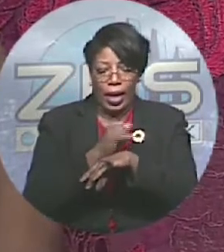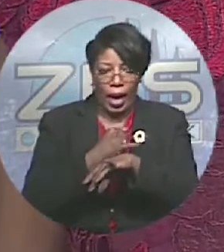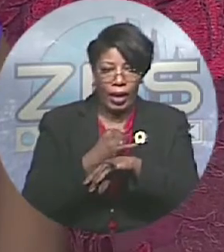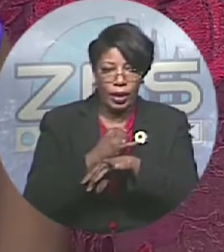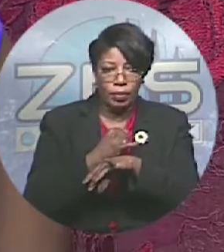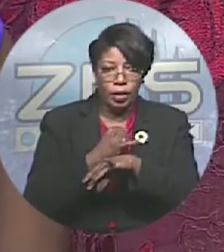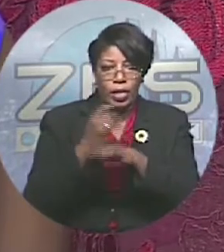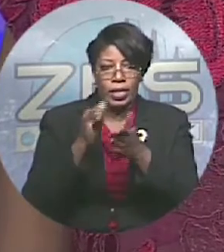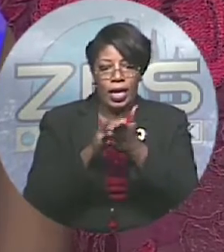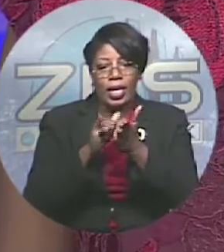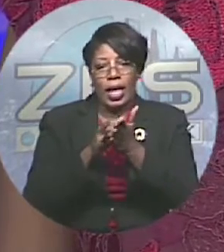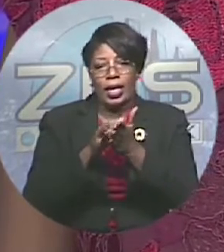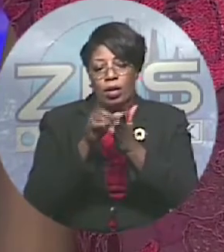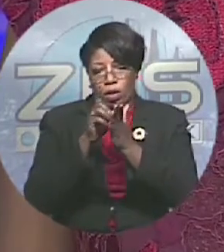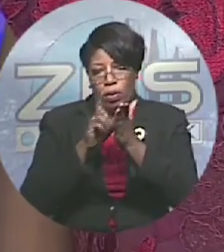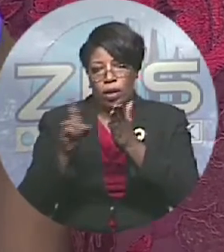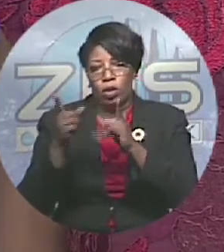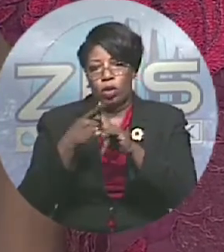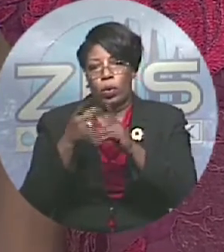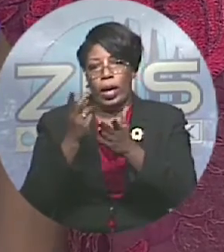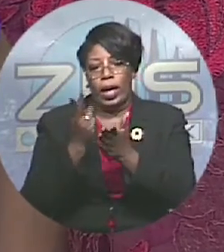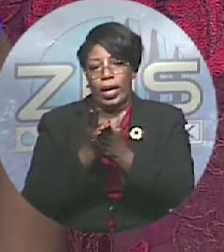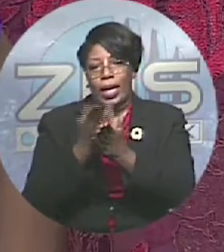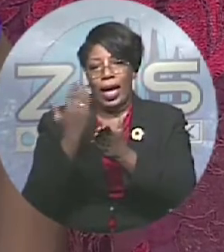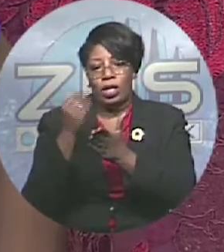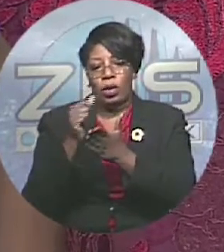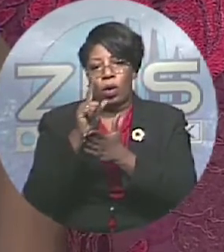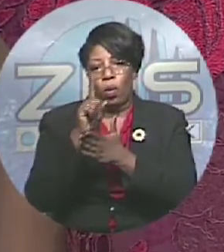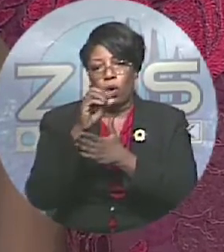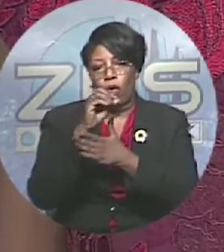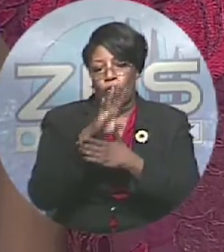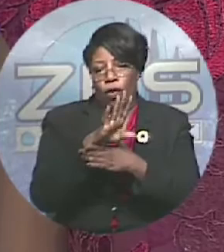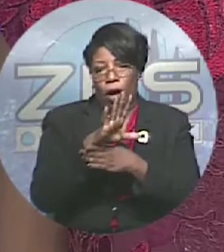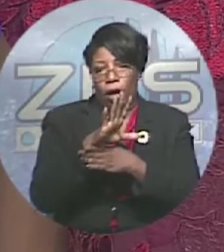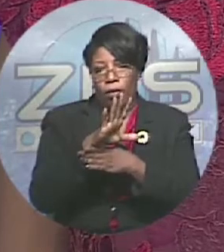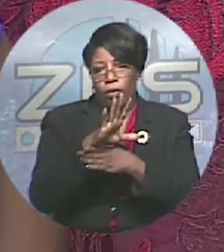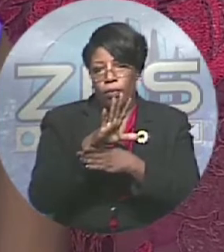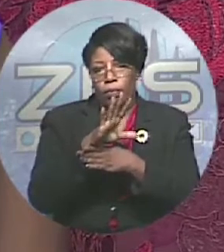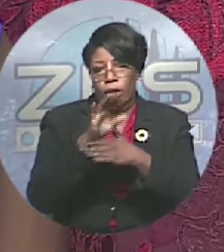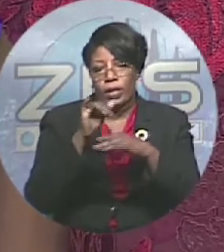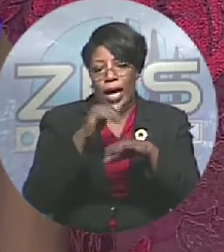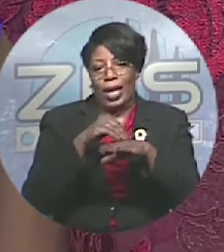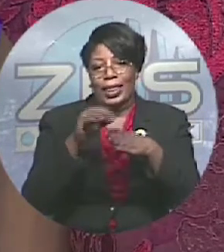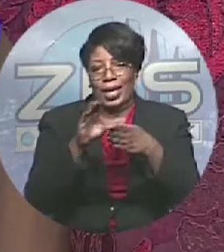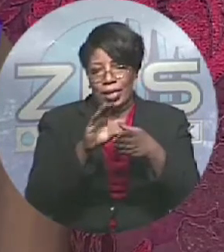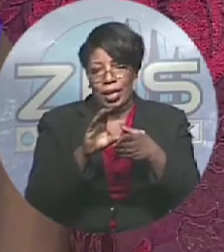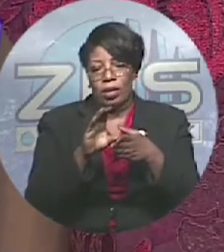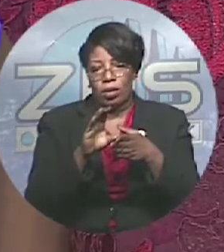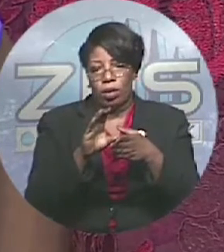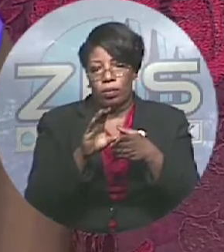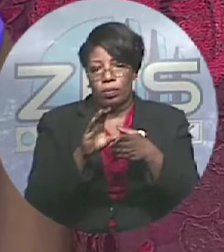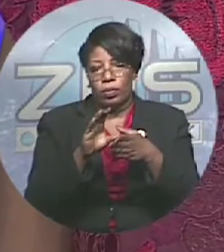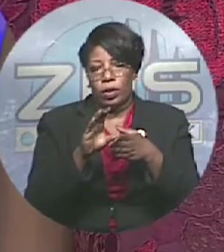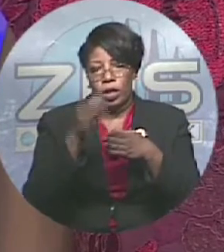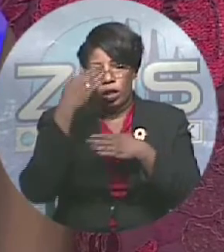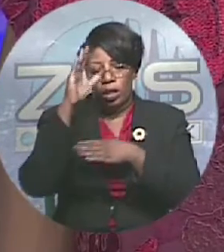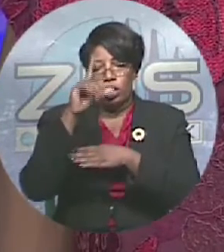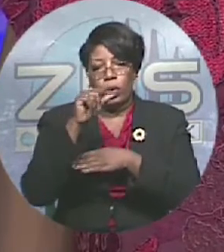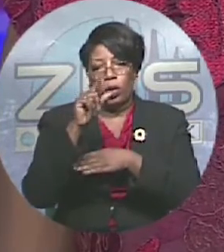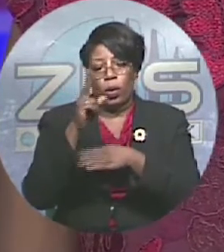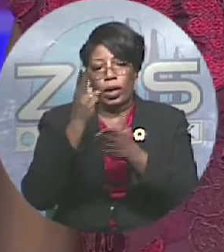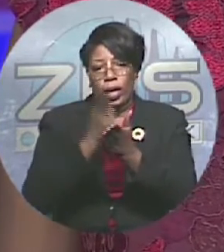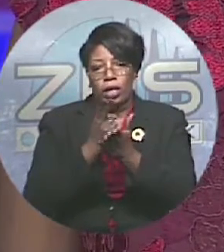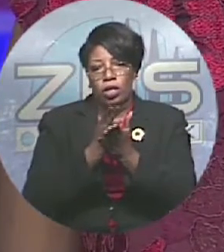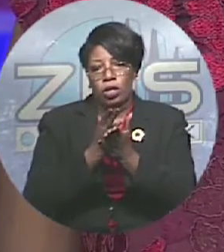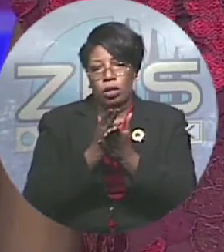were repatriated to Haiti last week, and 105 are presently detained at the center, 59 Cubans, 21 Haitians,